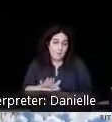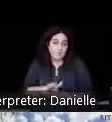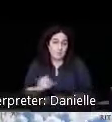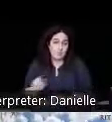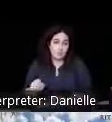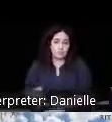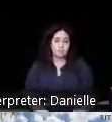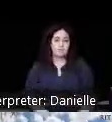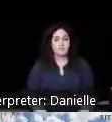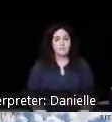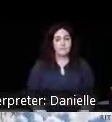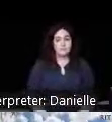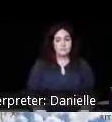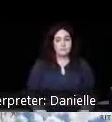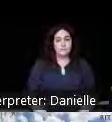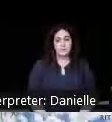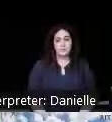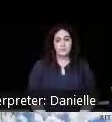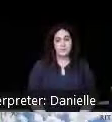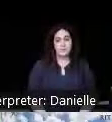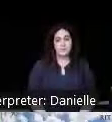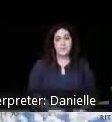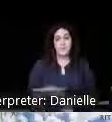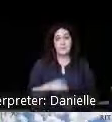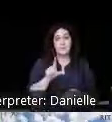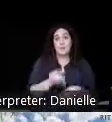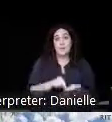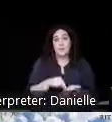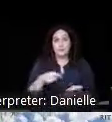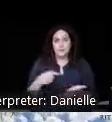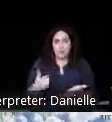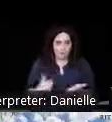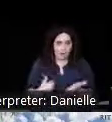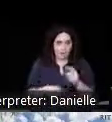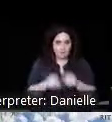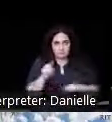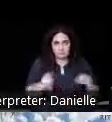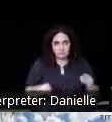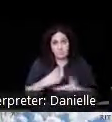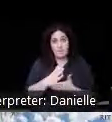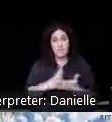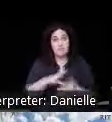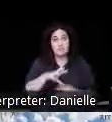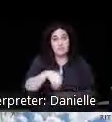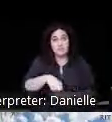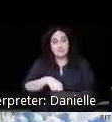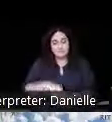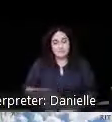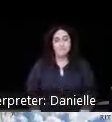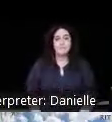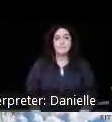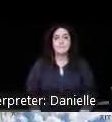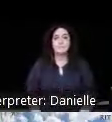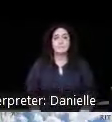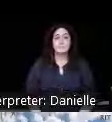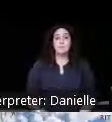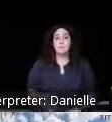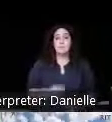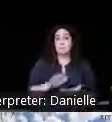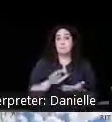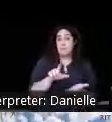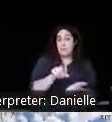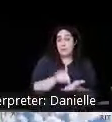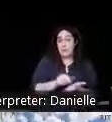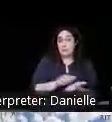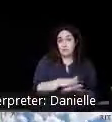So academic papers, they comprise of many different parts. Sometimes, we come across a paper that's only text,